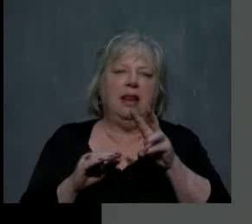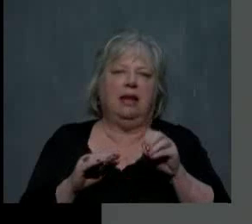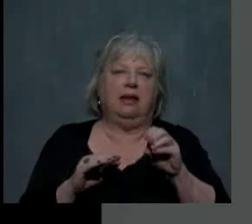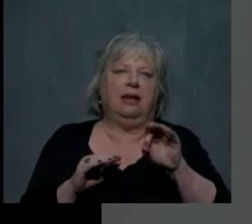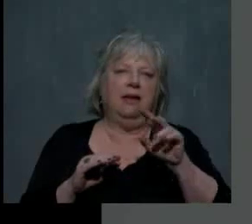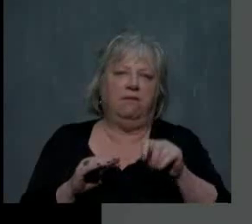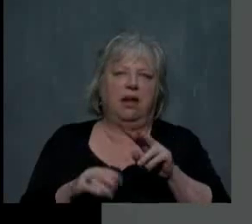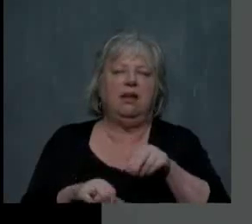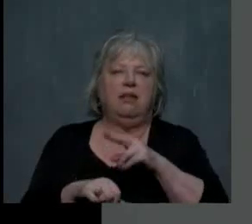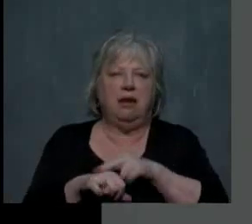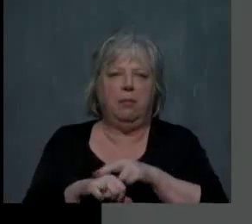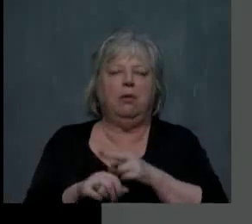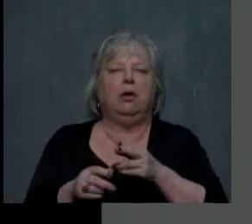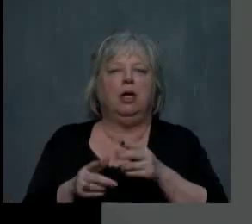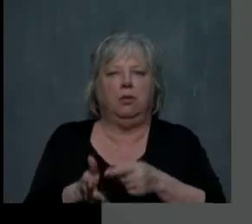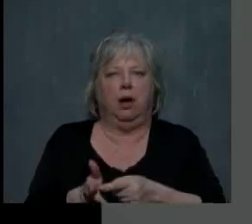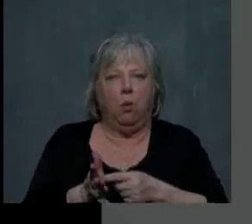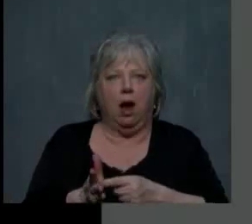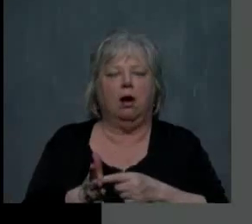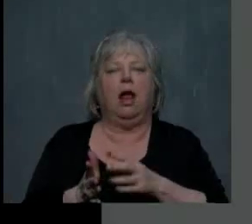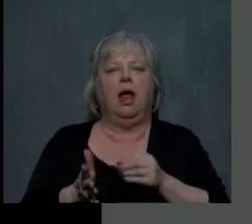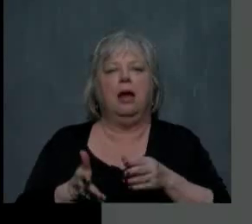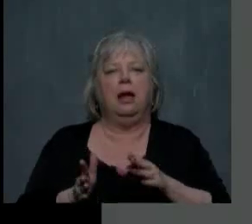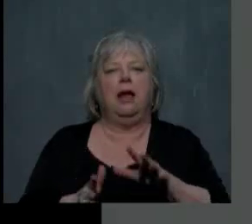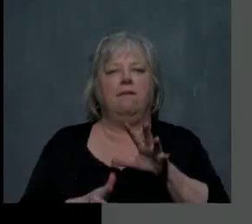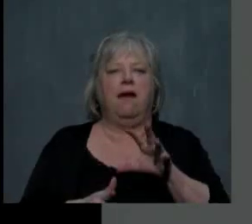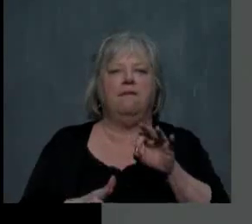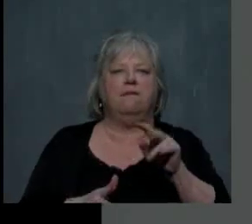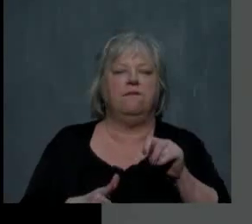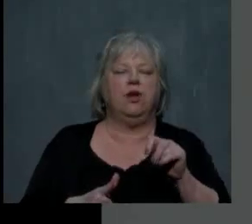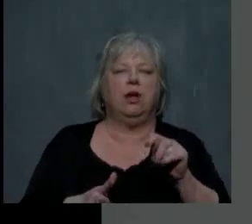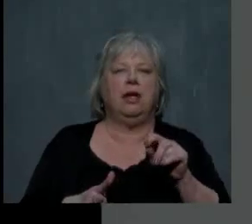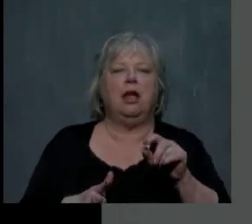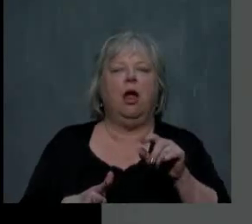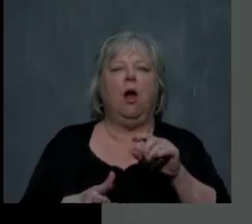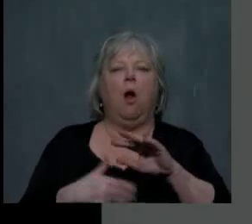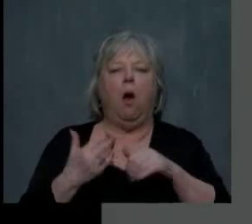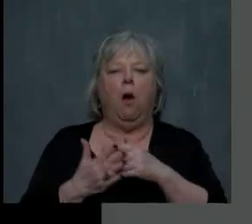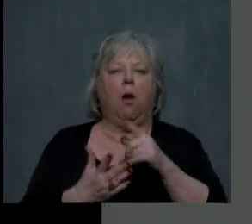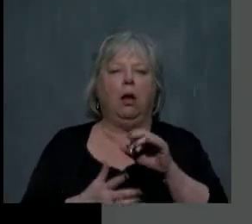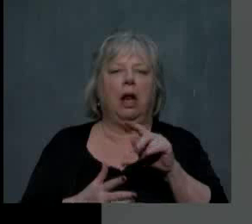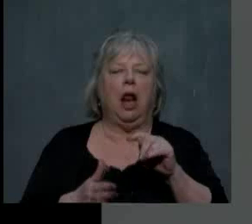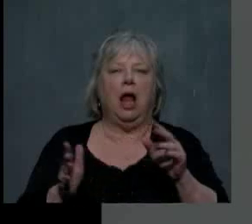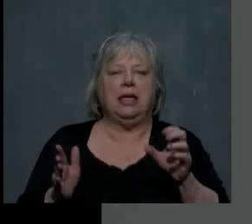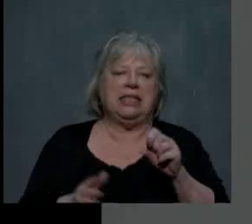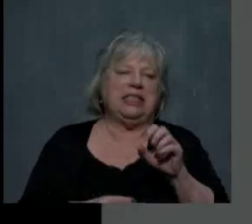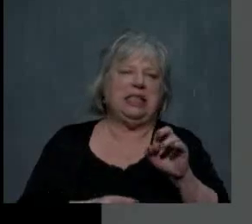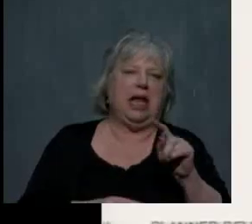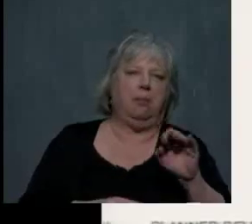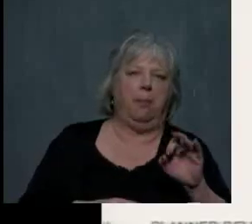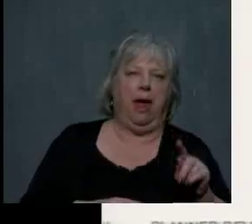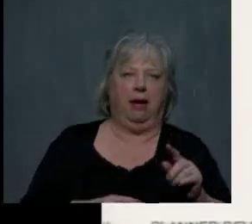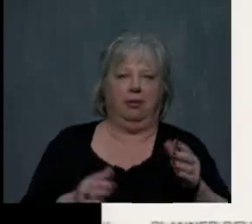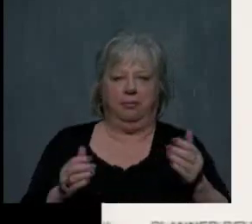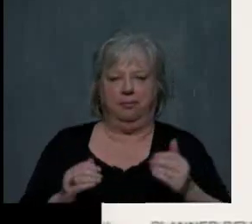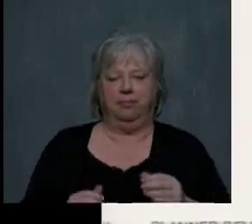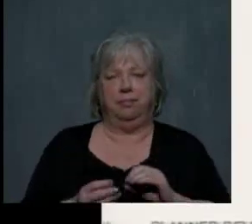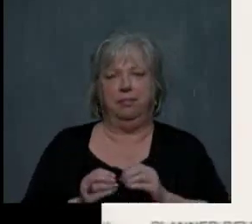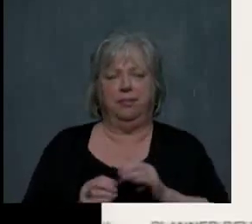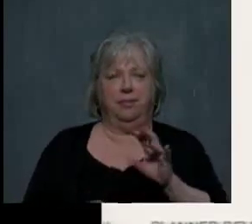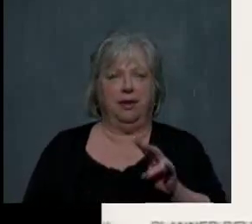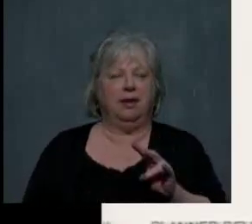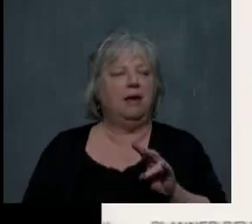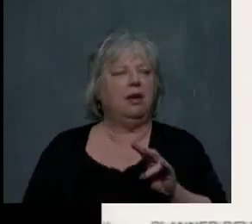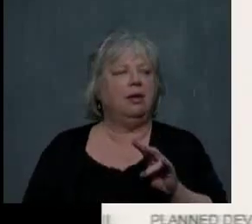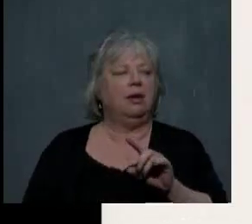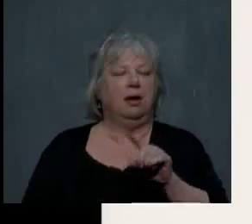R2 single-family zoning district, and to allow 5-foot side yard setbacks on all lots within the subdivision. Item number 7,